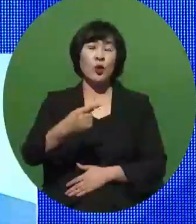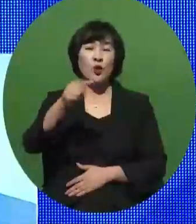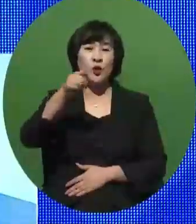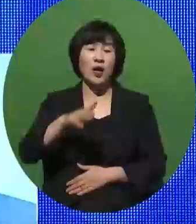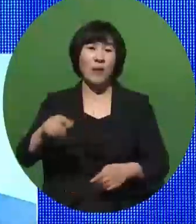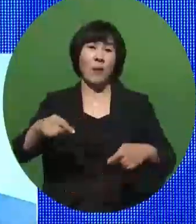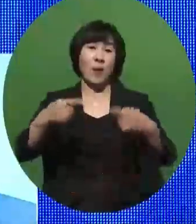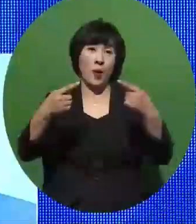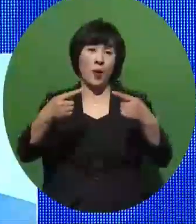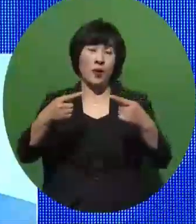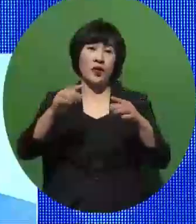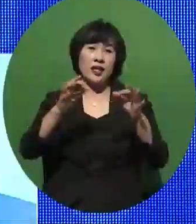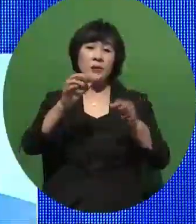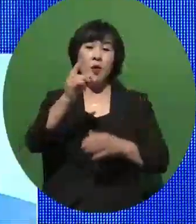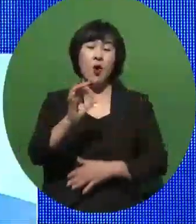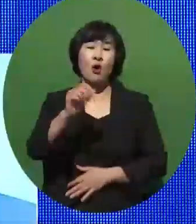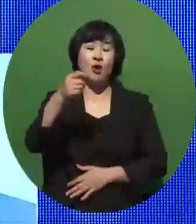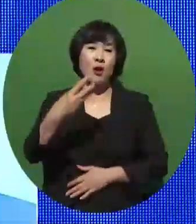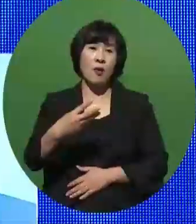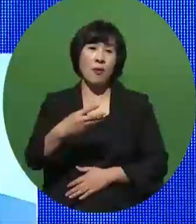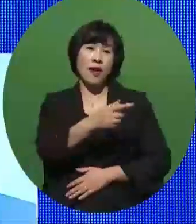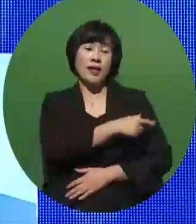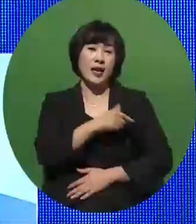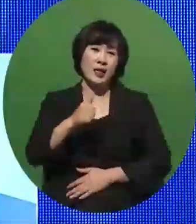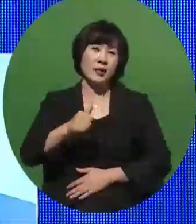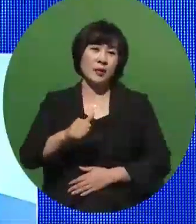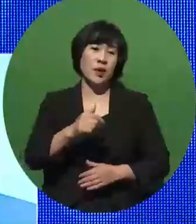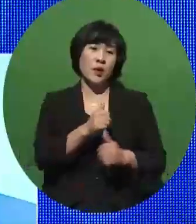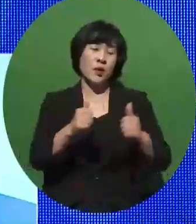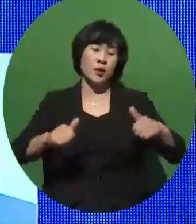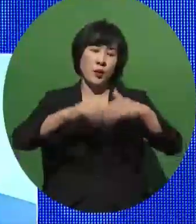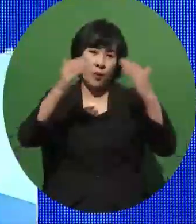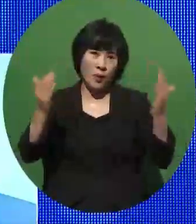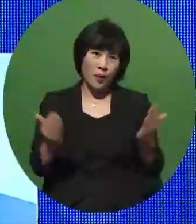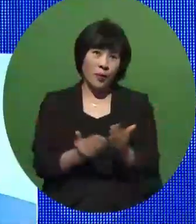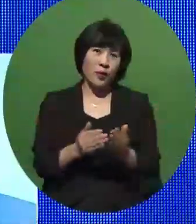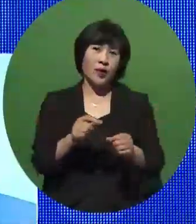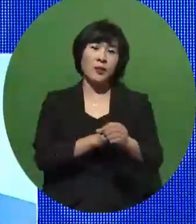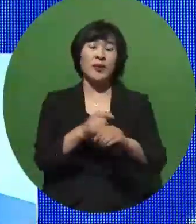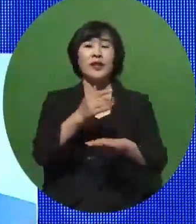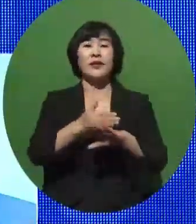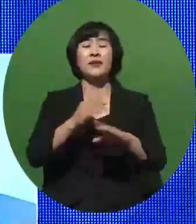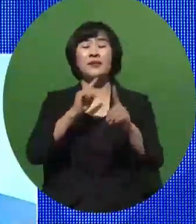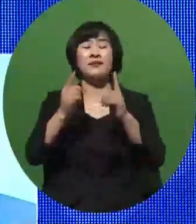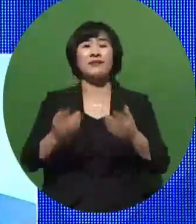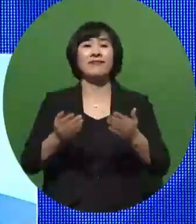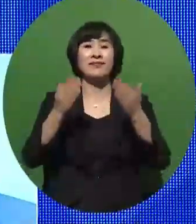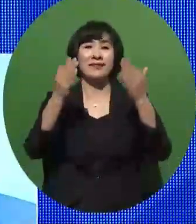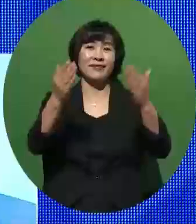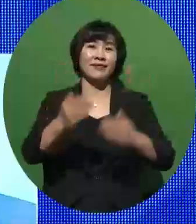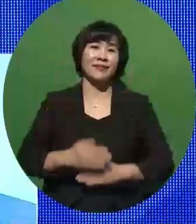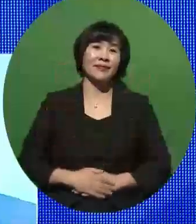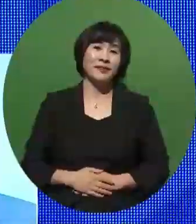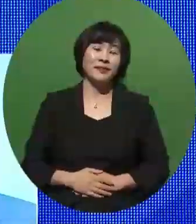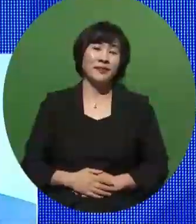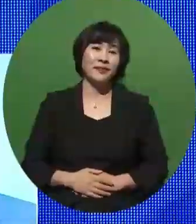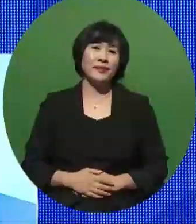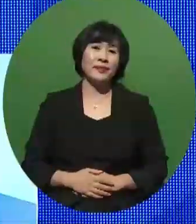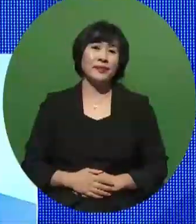organizing Committee Chair Kim Sung-jae, Executive Board Chair Baek Kak-sun for their efforts, and